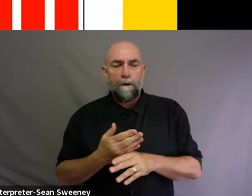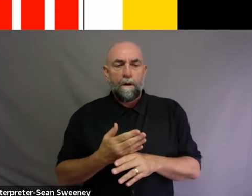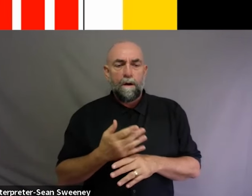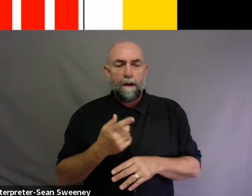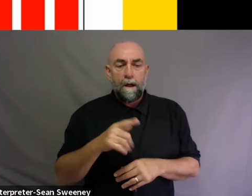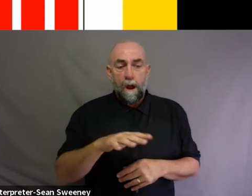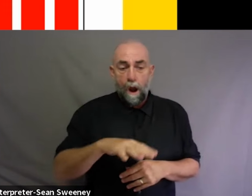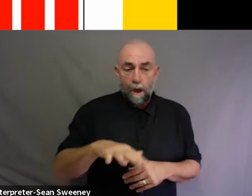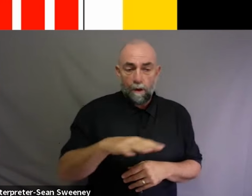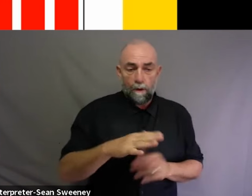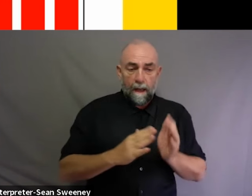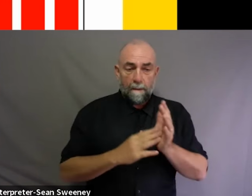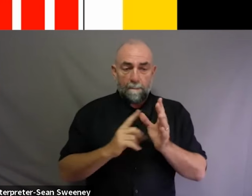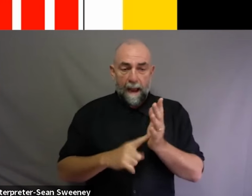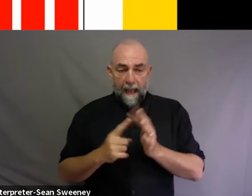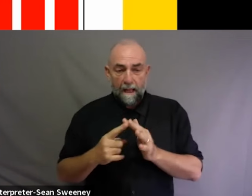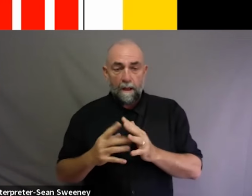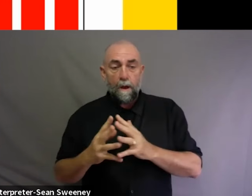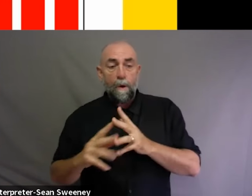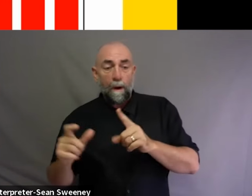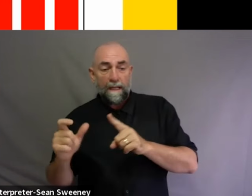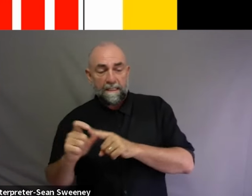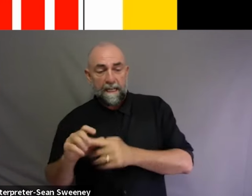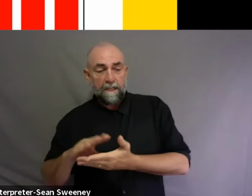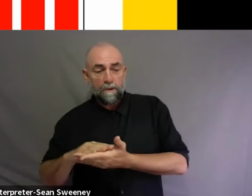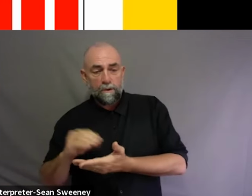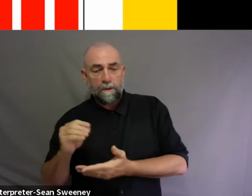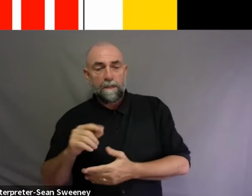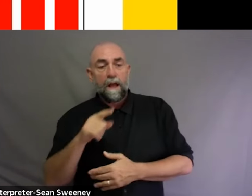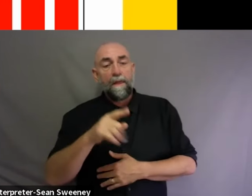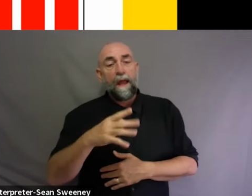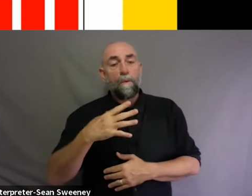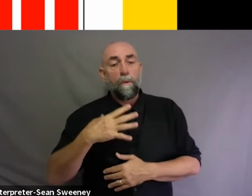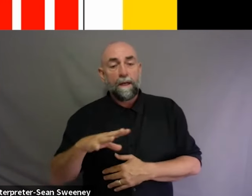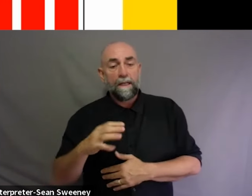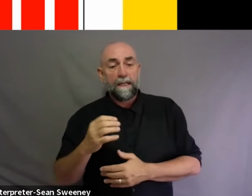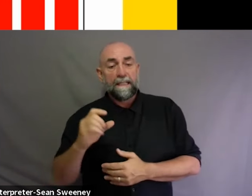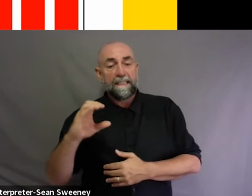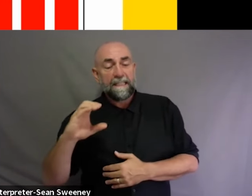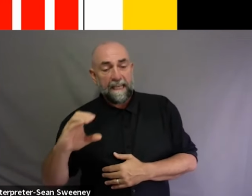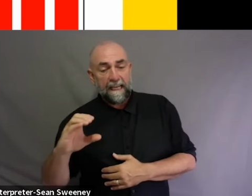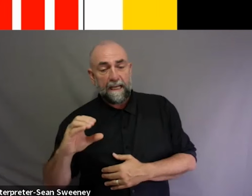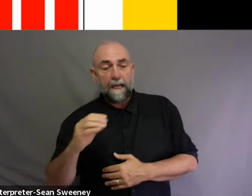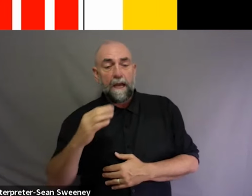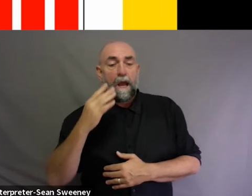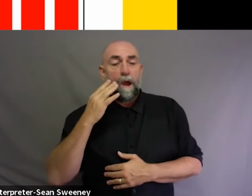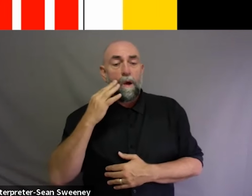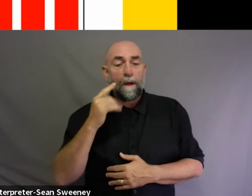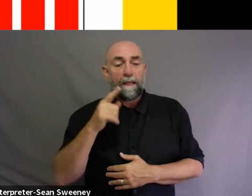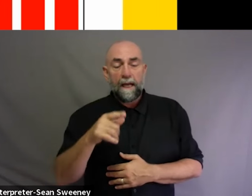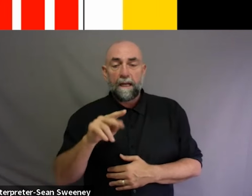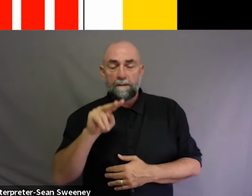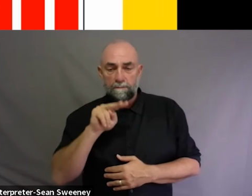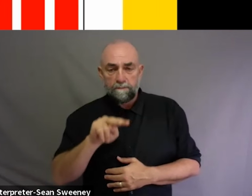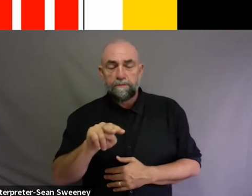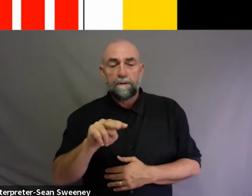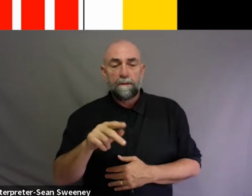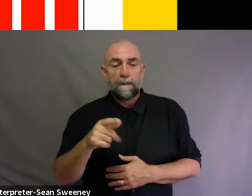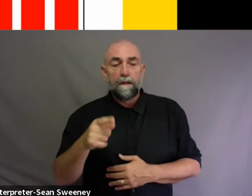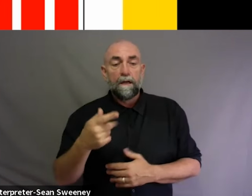see the blind applicants, they clearly wanted applicant C. And yet once they were revealed to them that applicant C